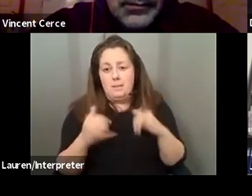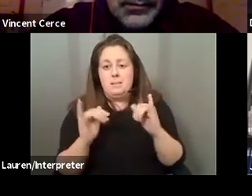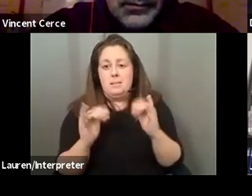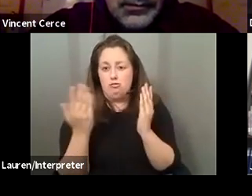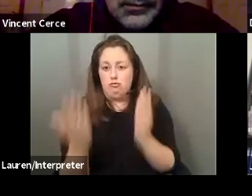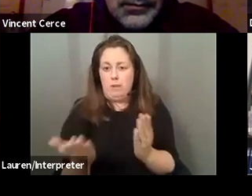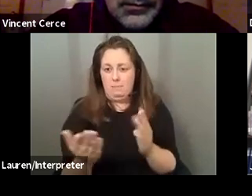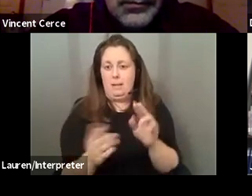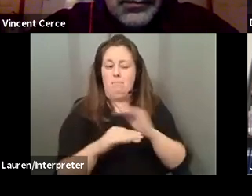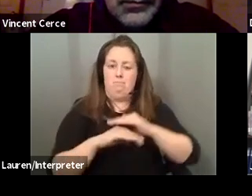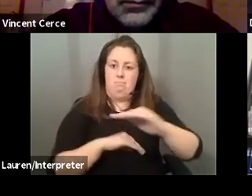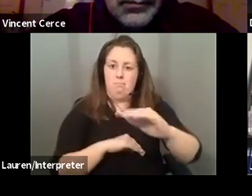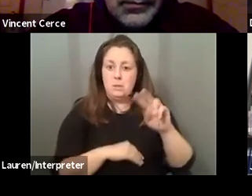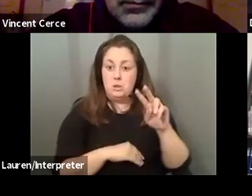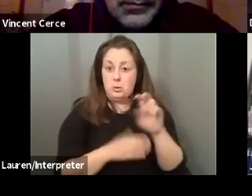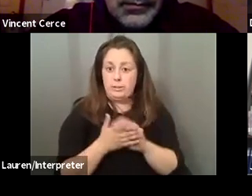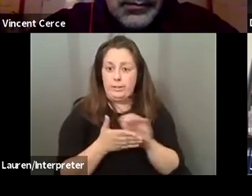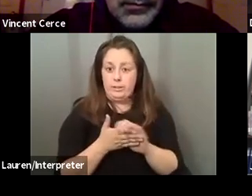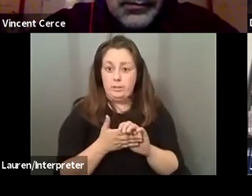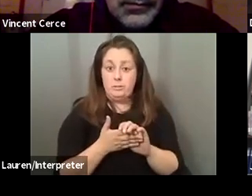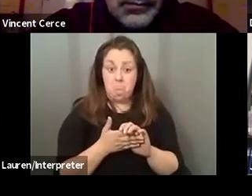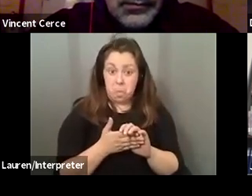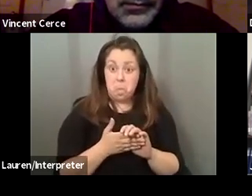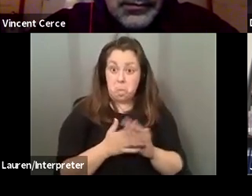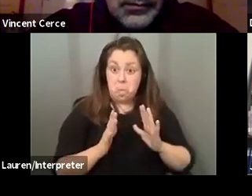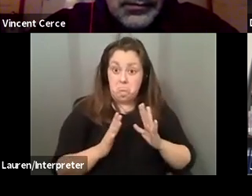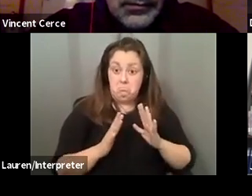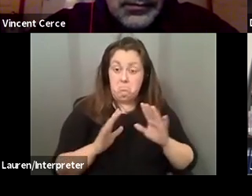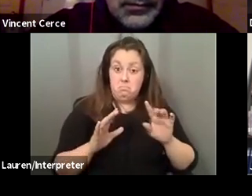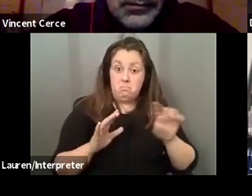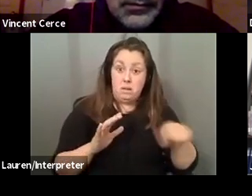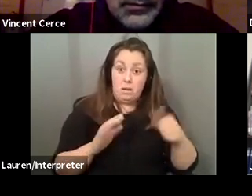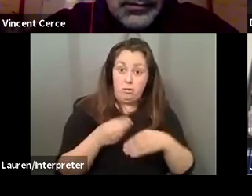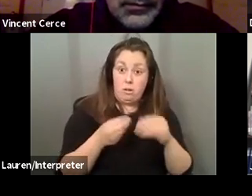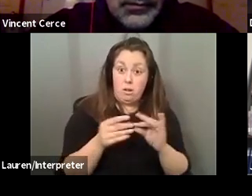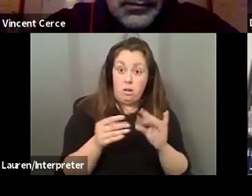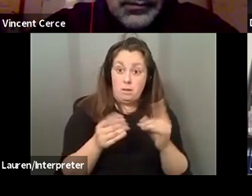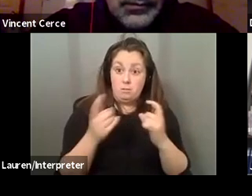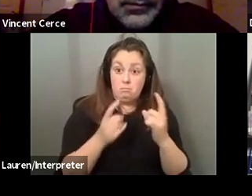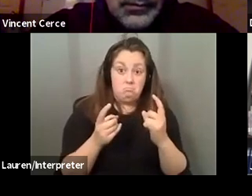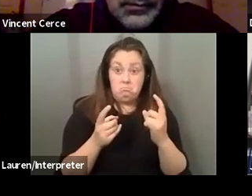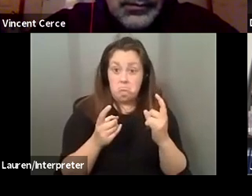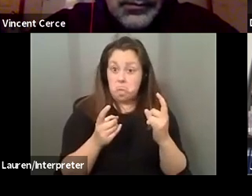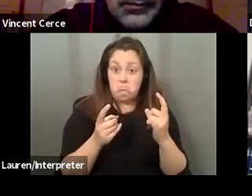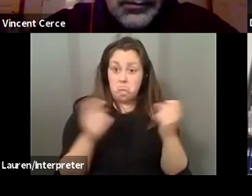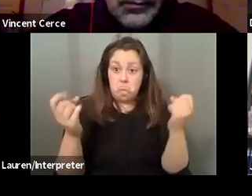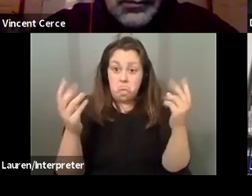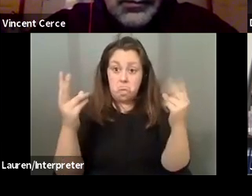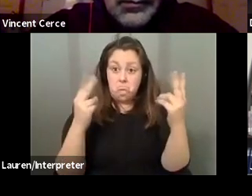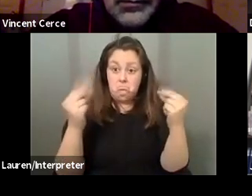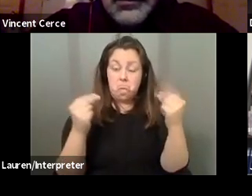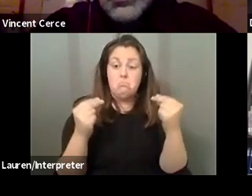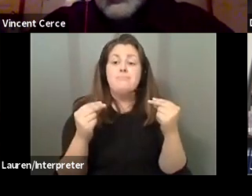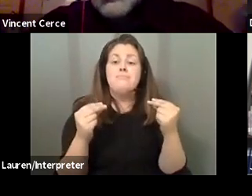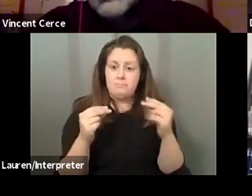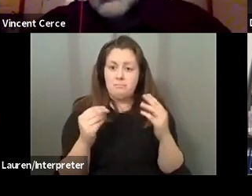have no objection. Does anyone else have a comment or question on that? No. No. Okay. Seeing none, I would entertain a motion